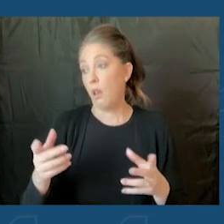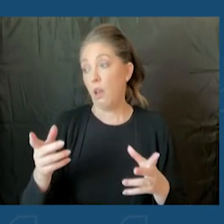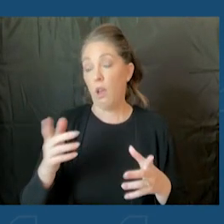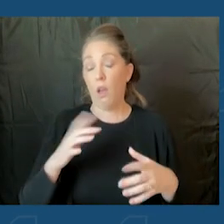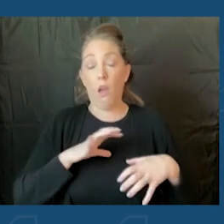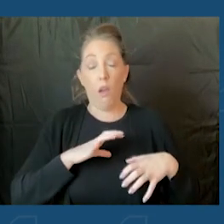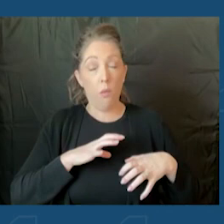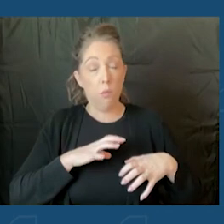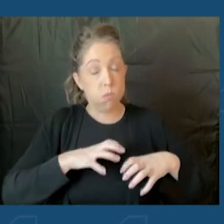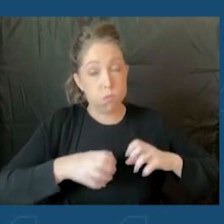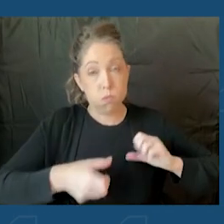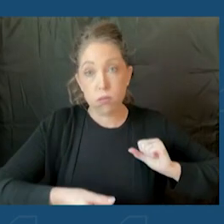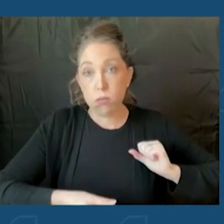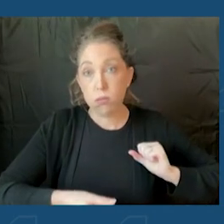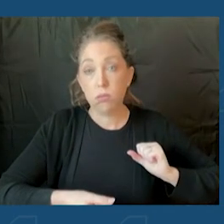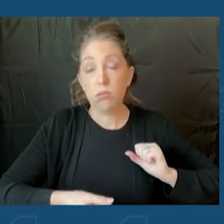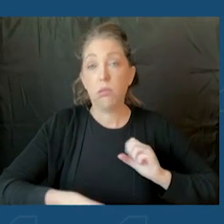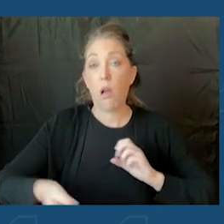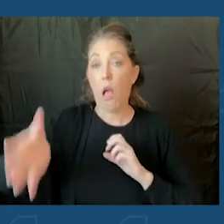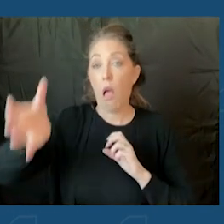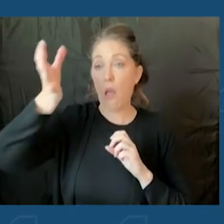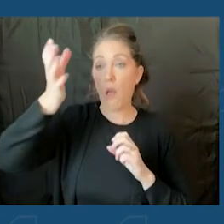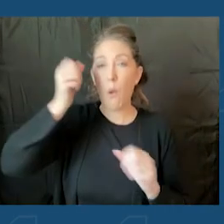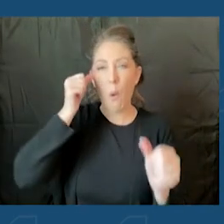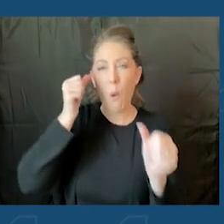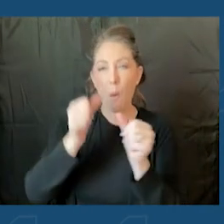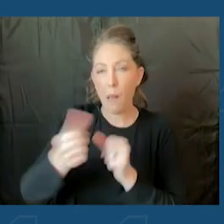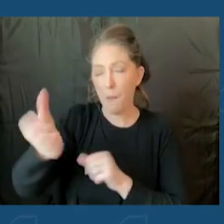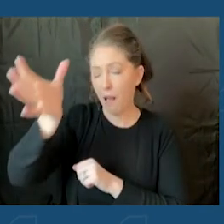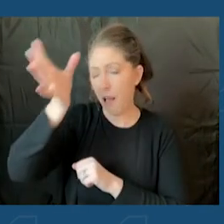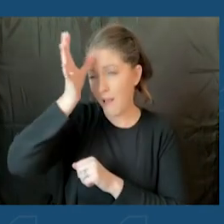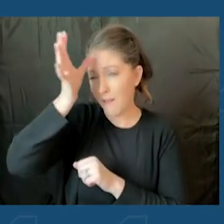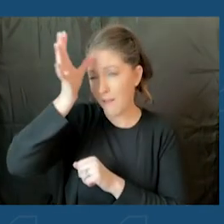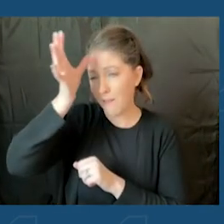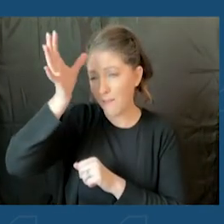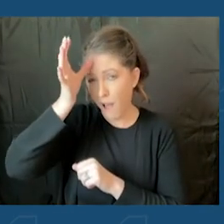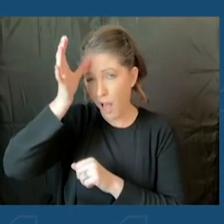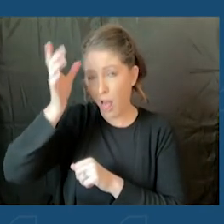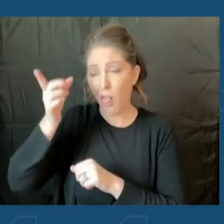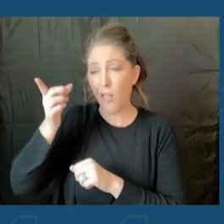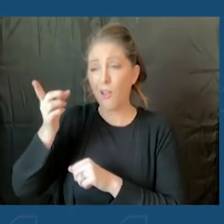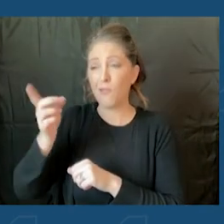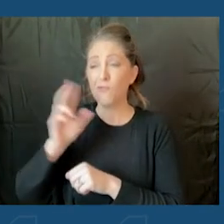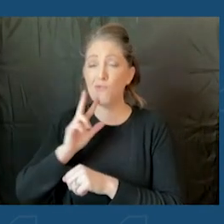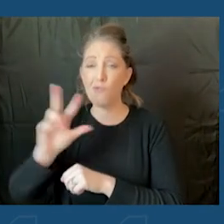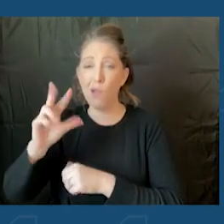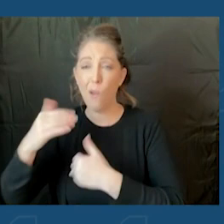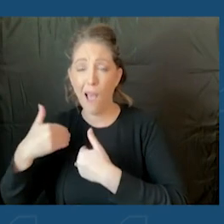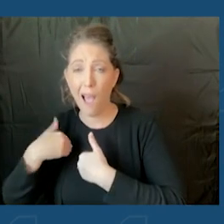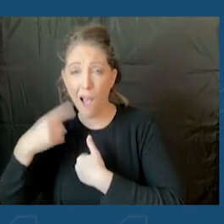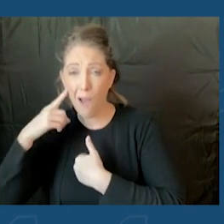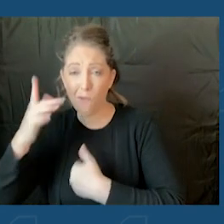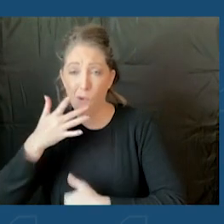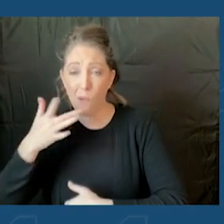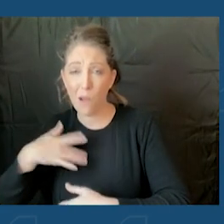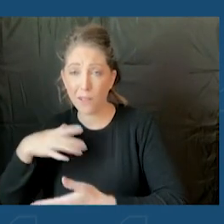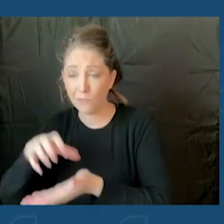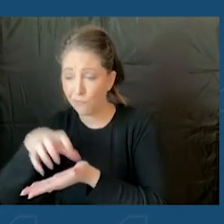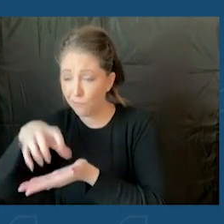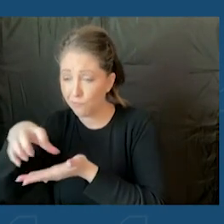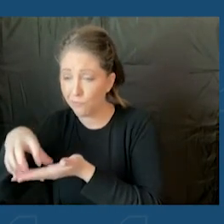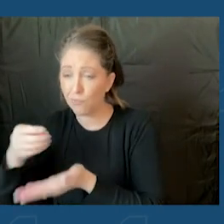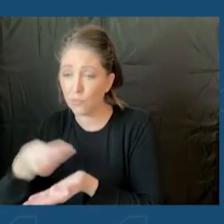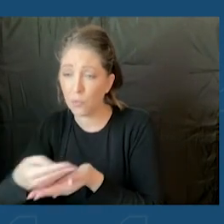from father of a 3-year-old out there getting cupcakes for the birthday, all the way up to an 86-year-old grandmother and the mother